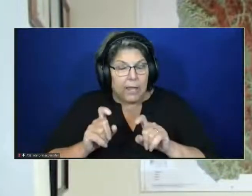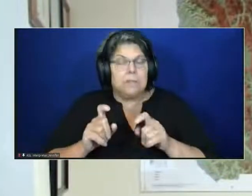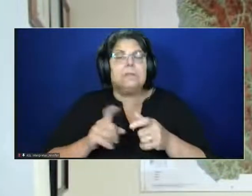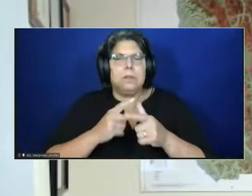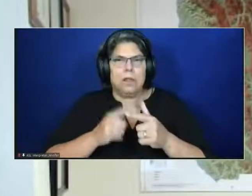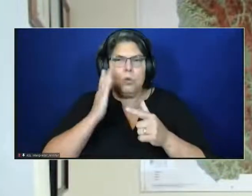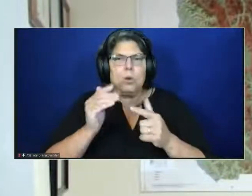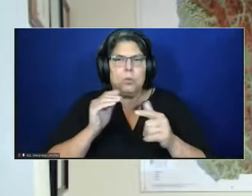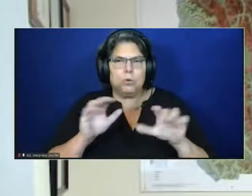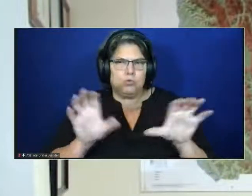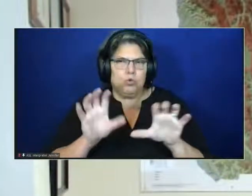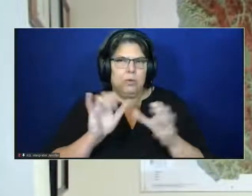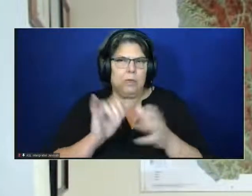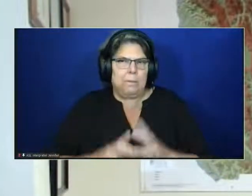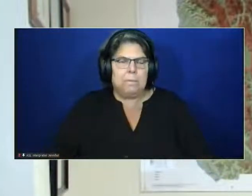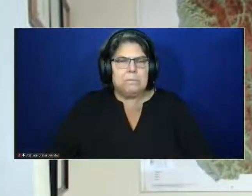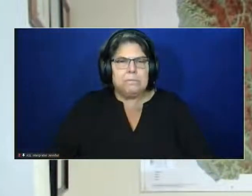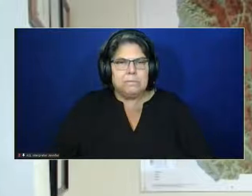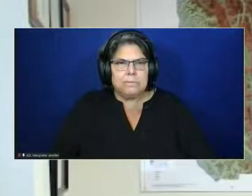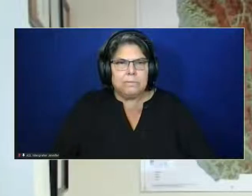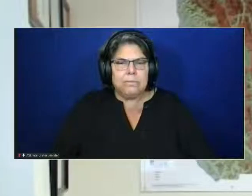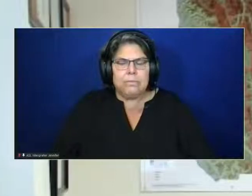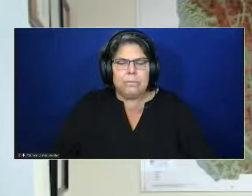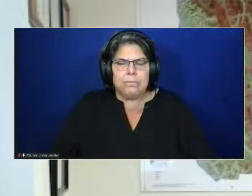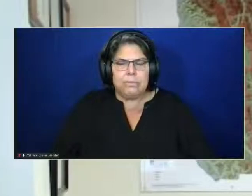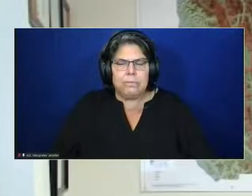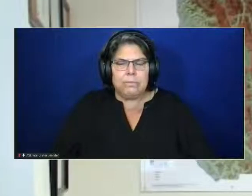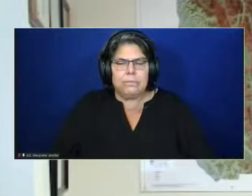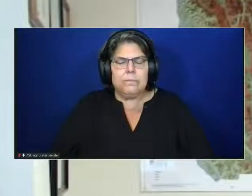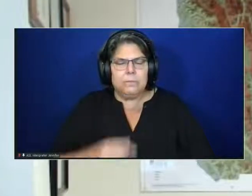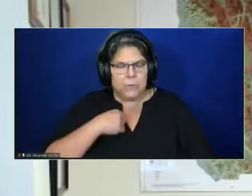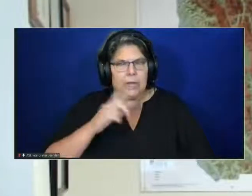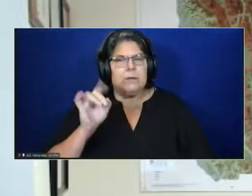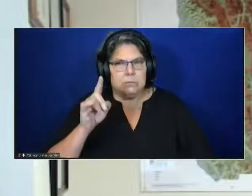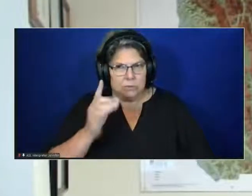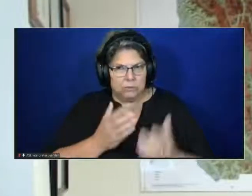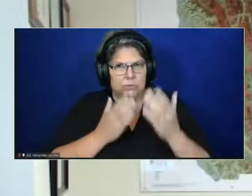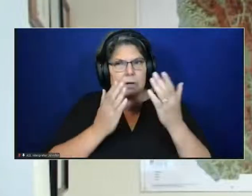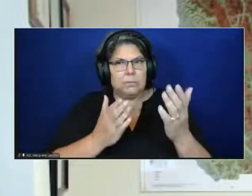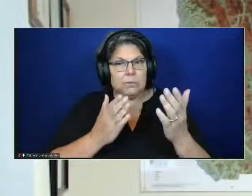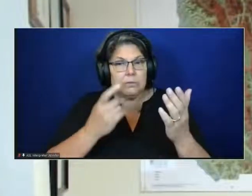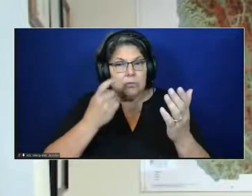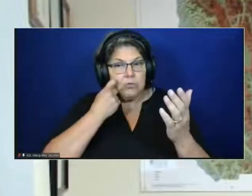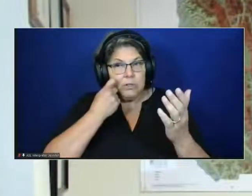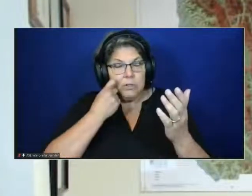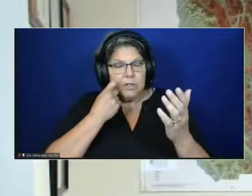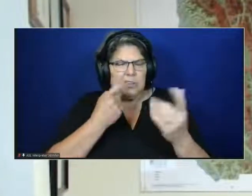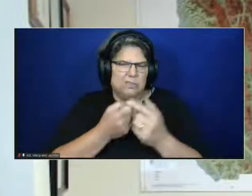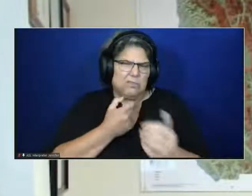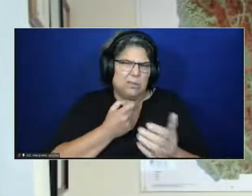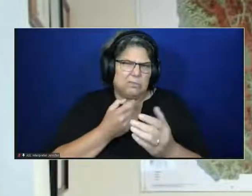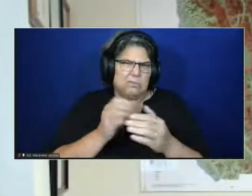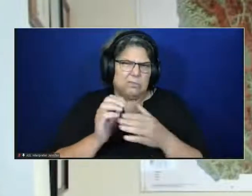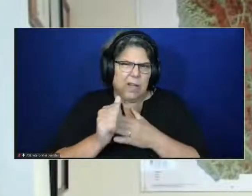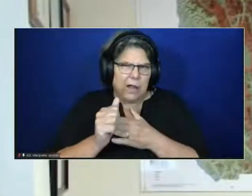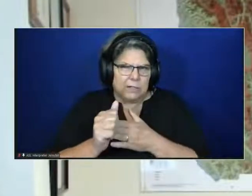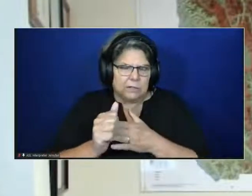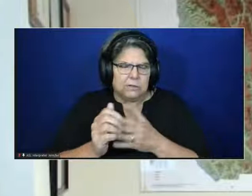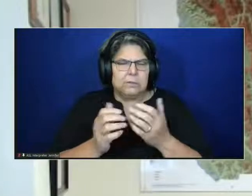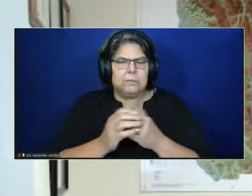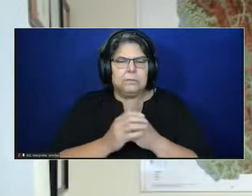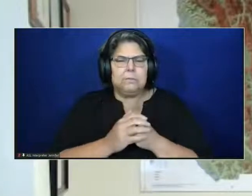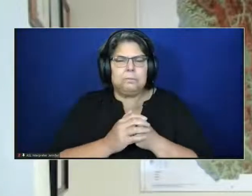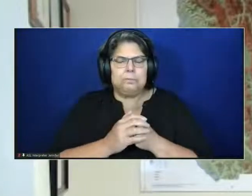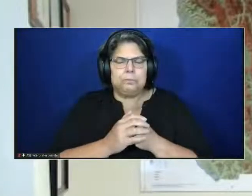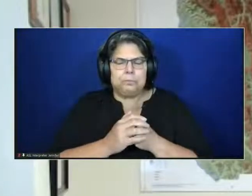ahead with that. I released a recommendation recently based on guidances, and the guidance